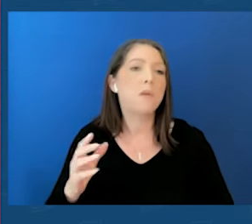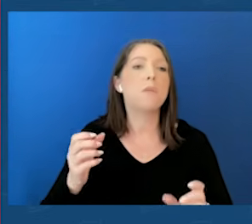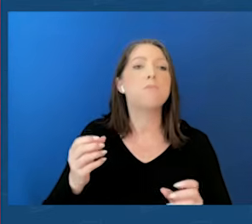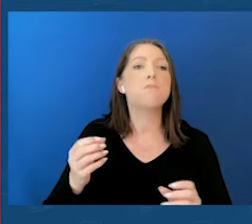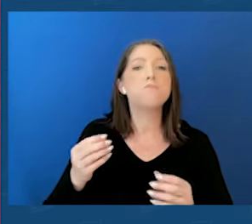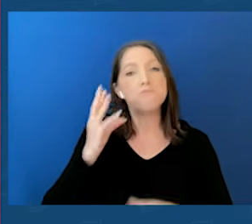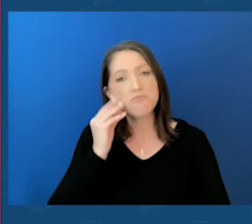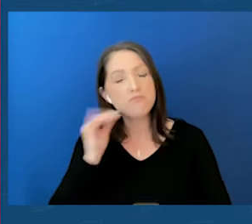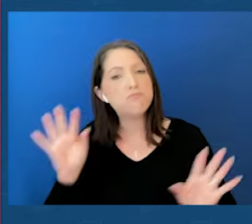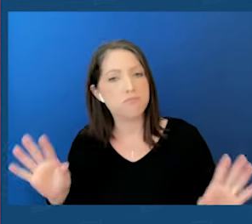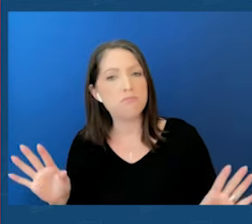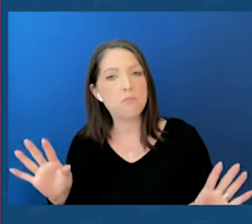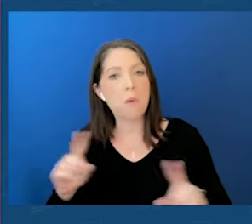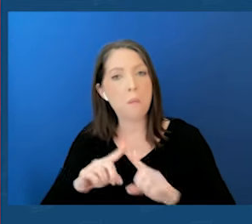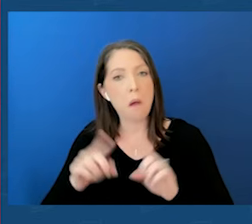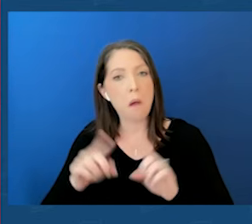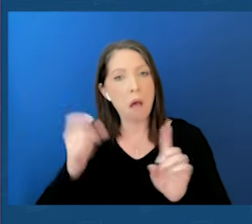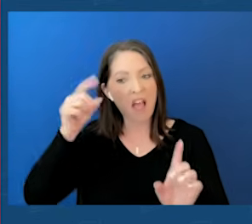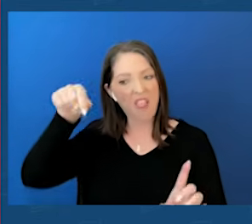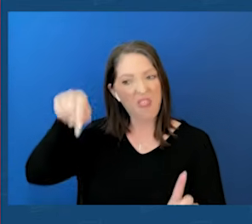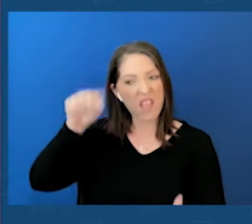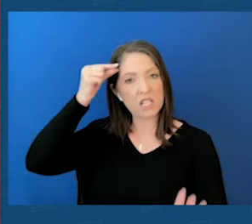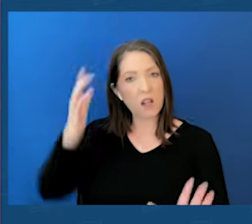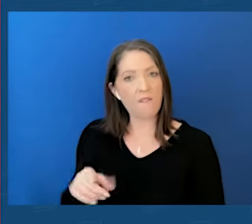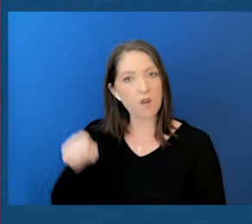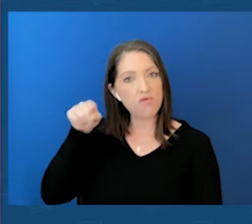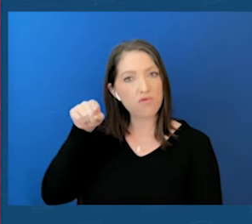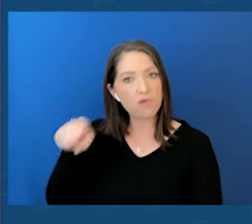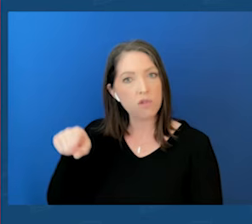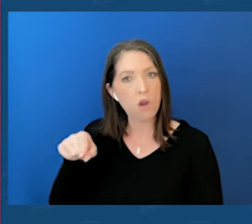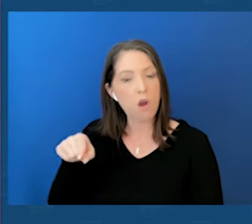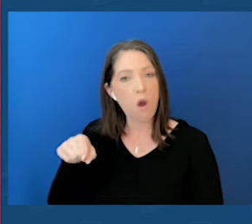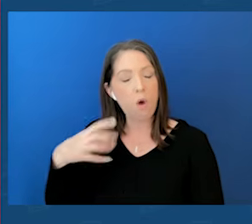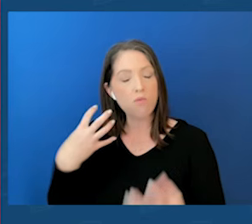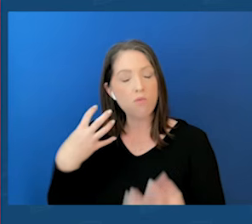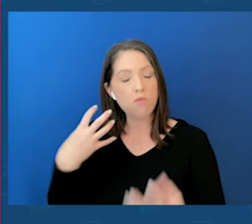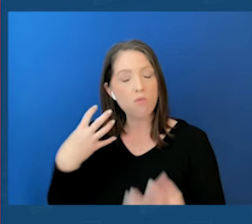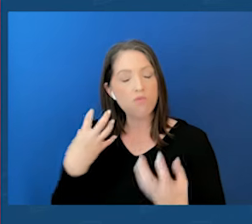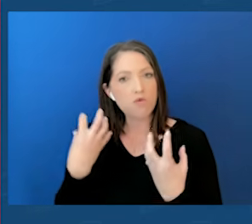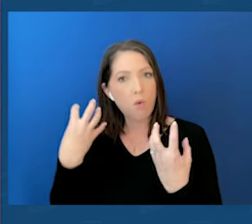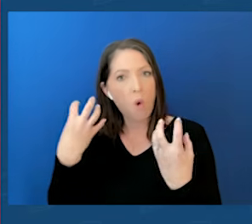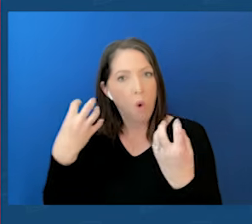governor for having the audacity and courage